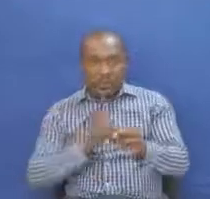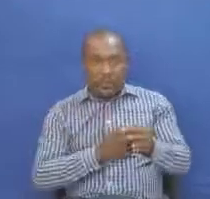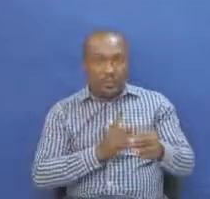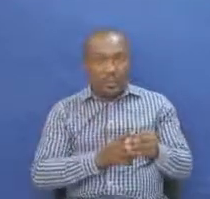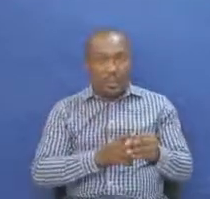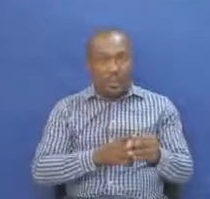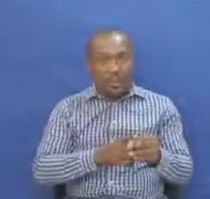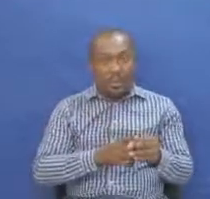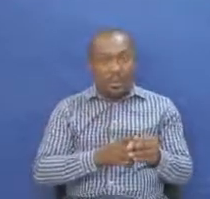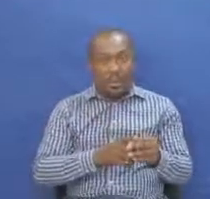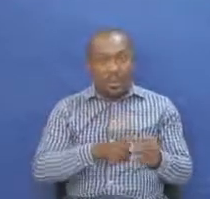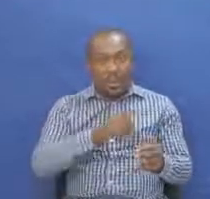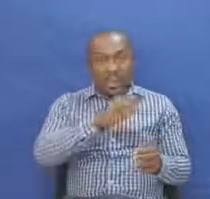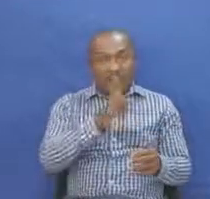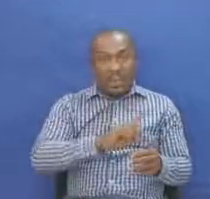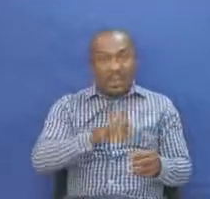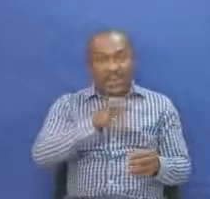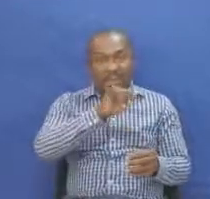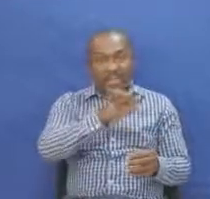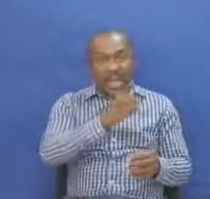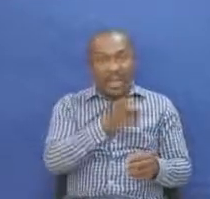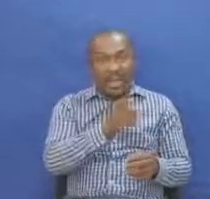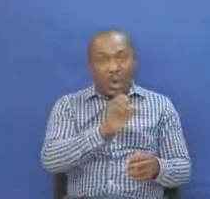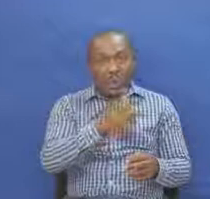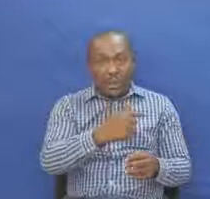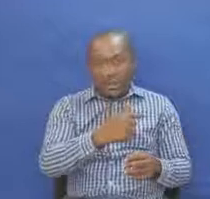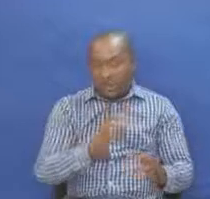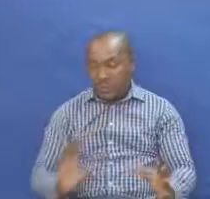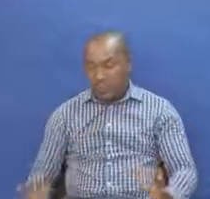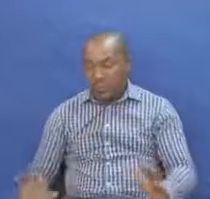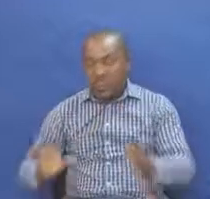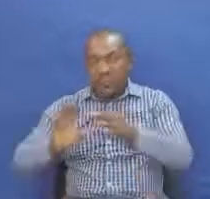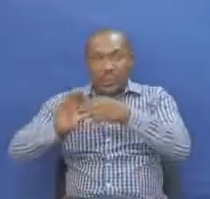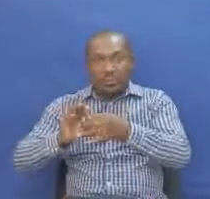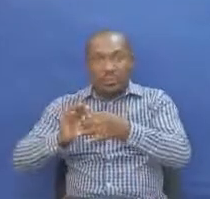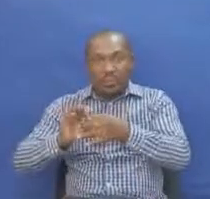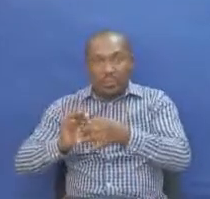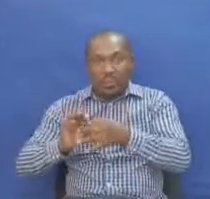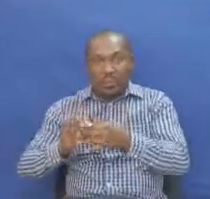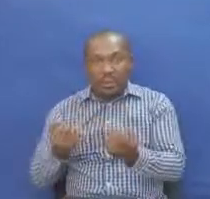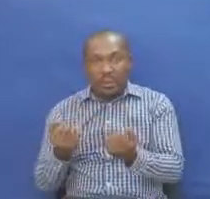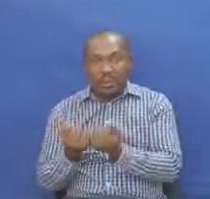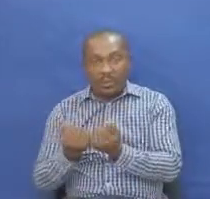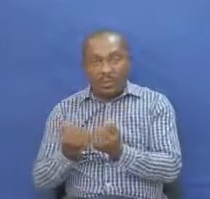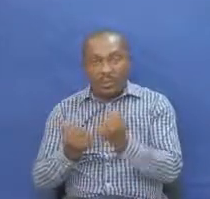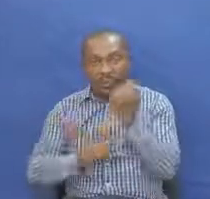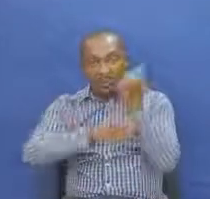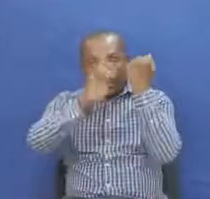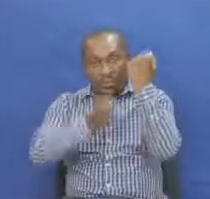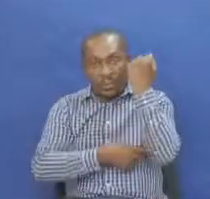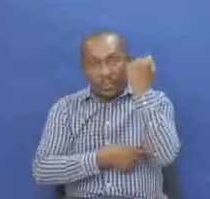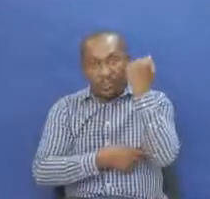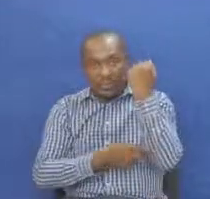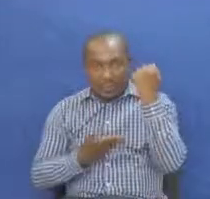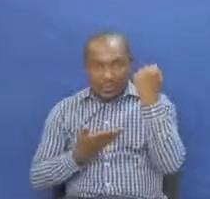those cells become multicellular cells. So in multicellular organisms, the increase in size and weight is brought